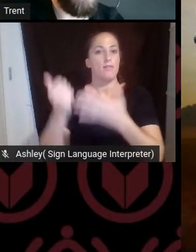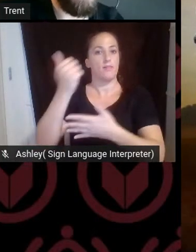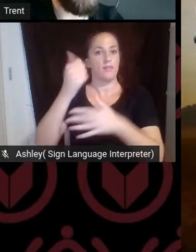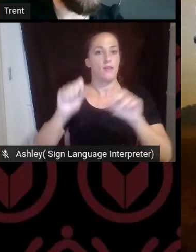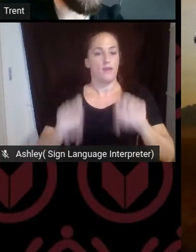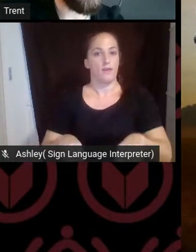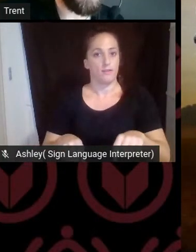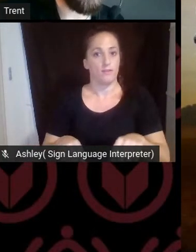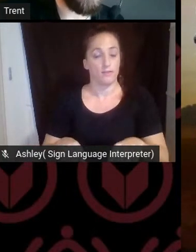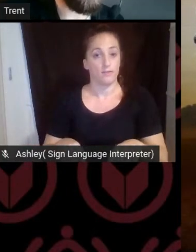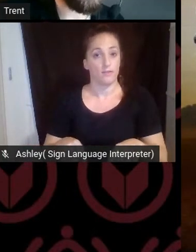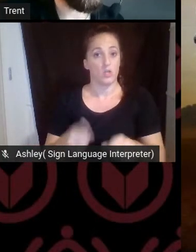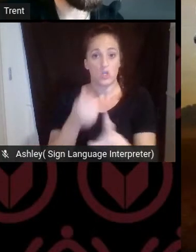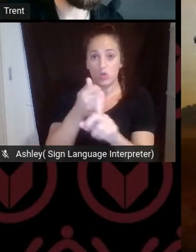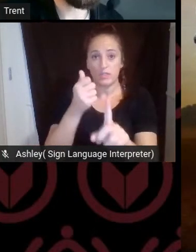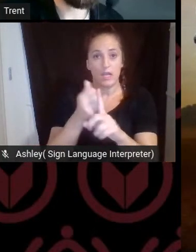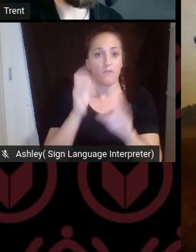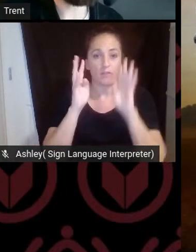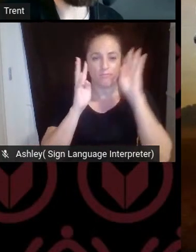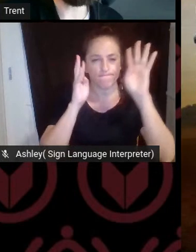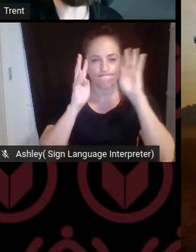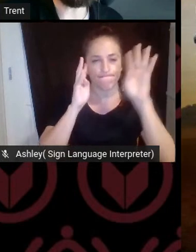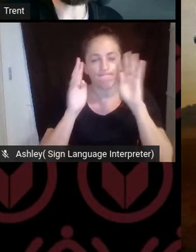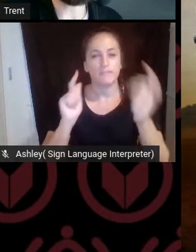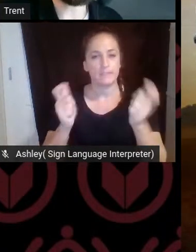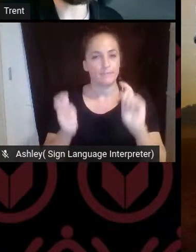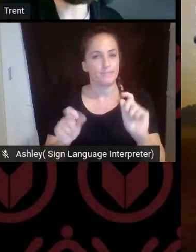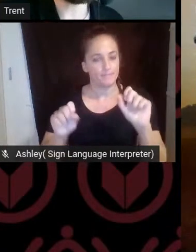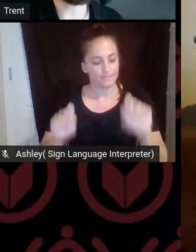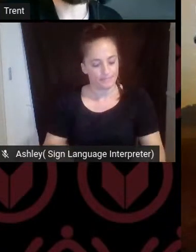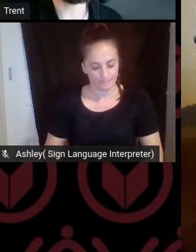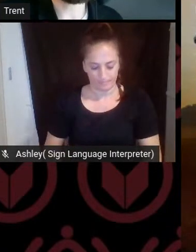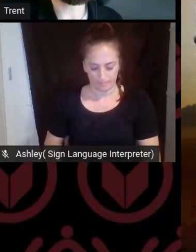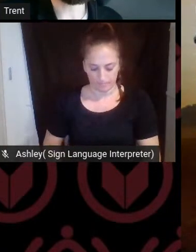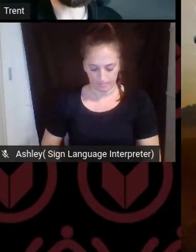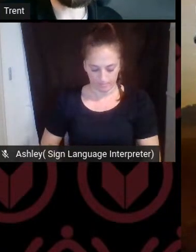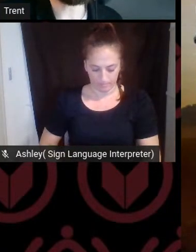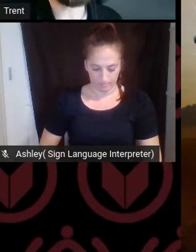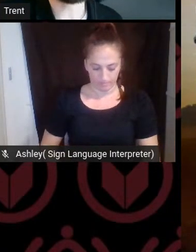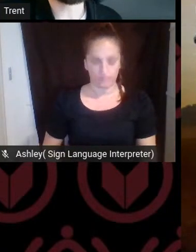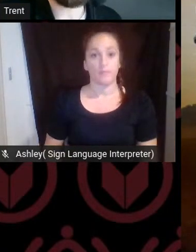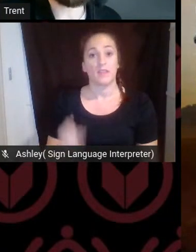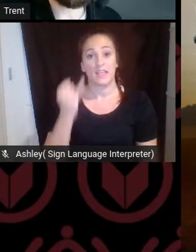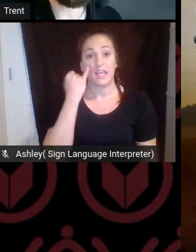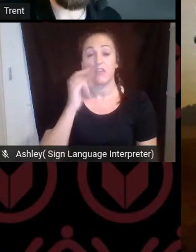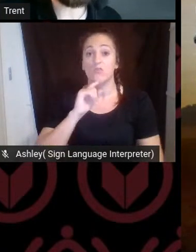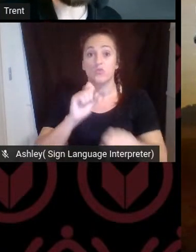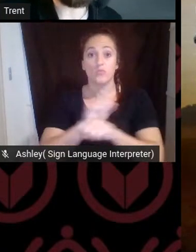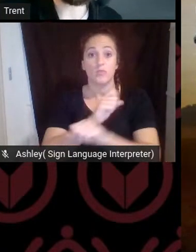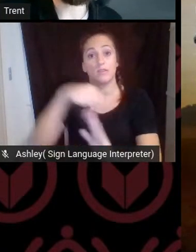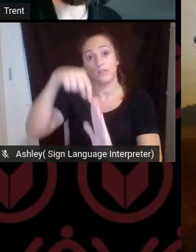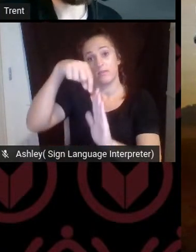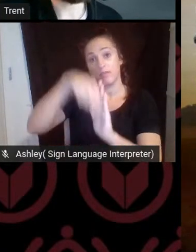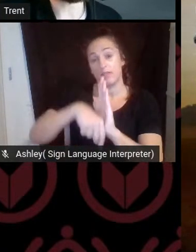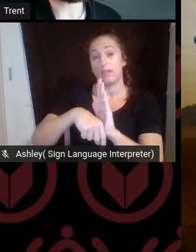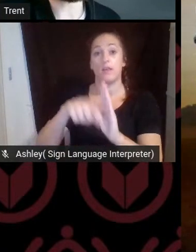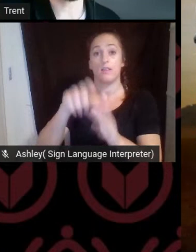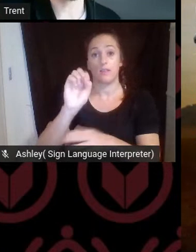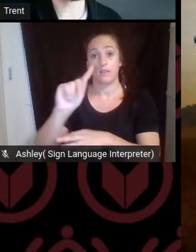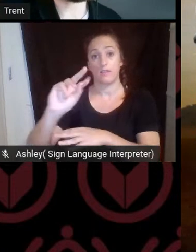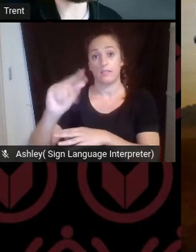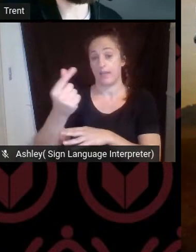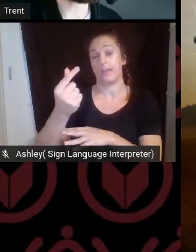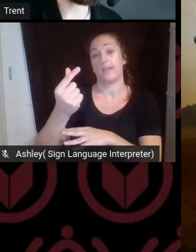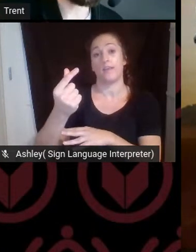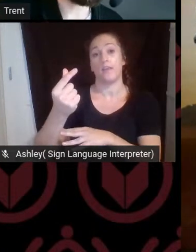with. You can also change the way that this looks, and if you really want to get into some in-depth settings that we're not going to go into, you can click